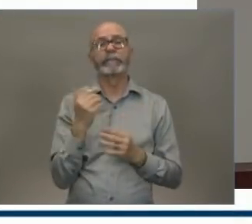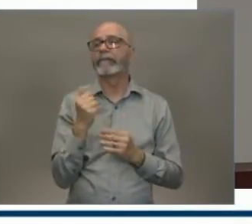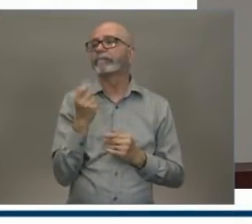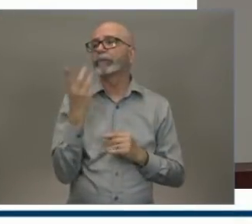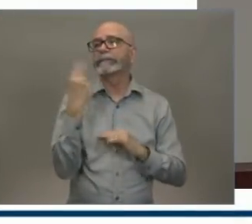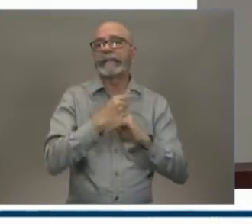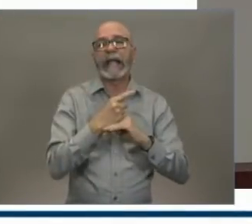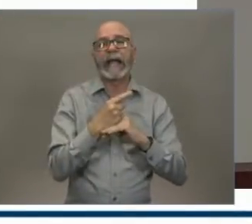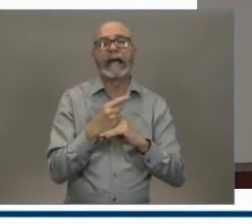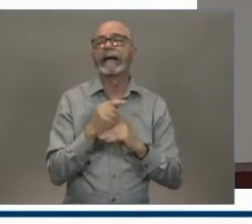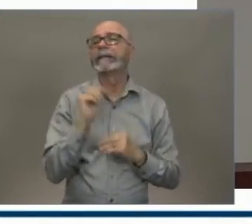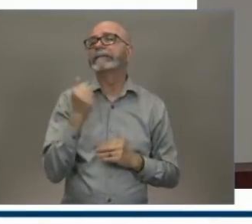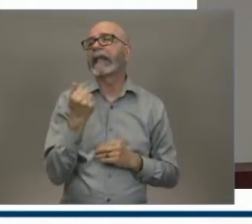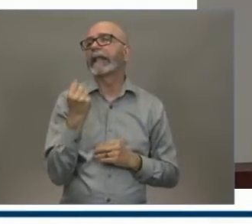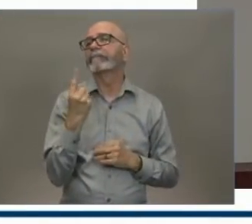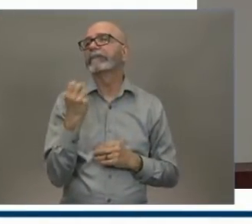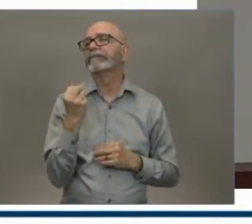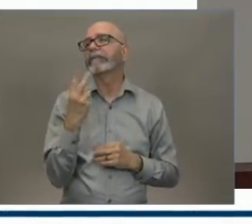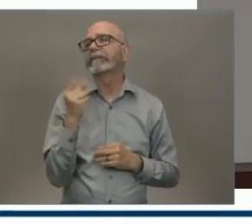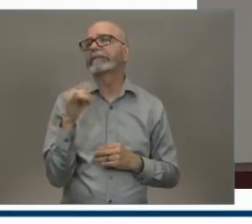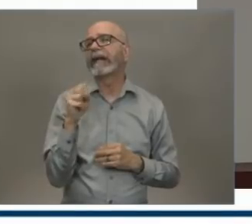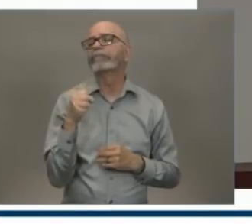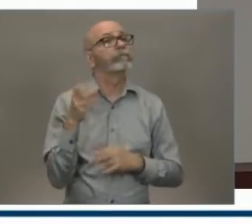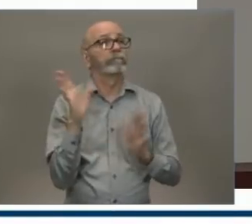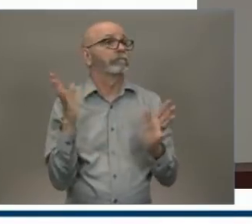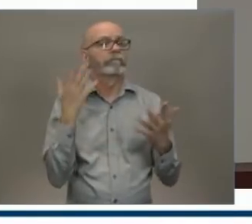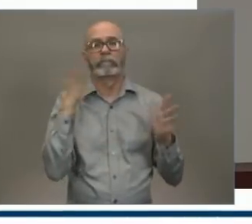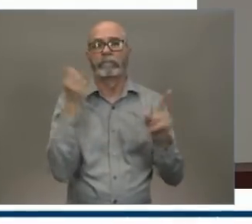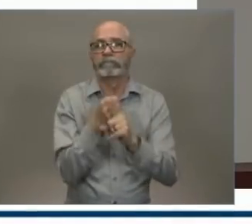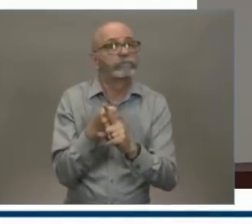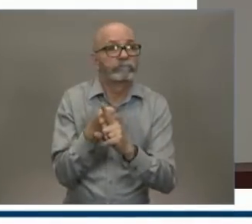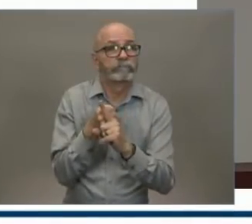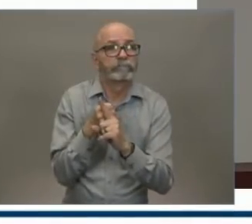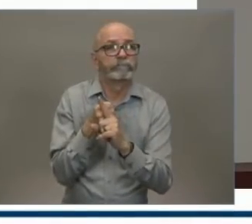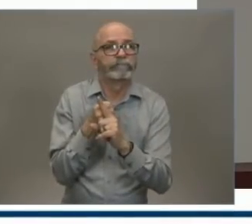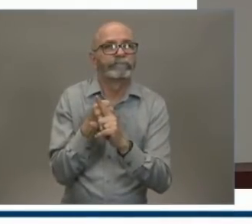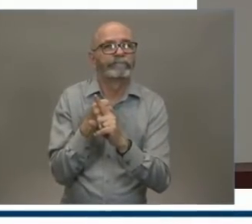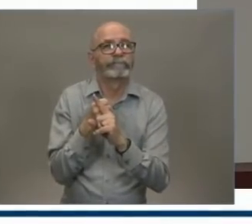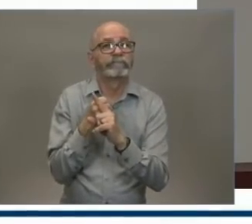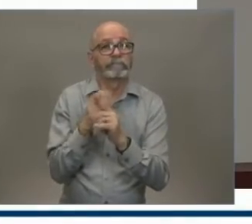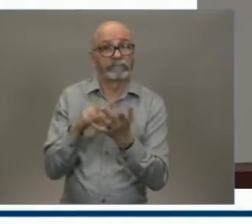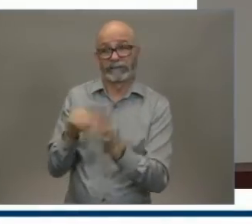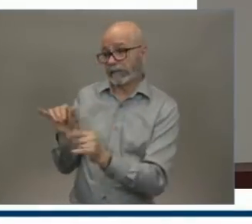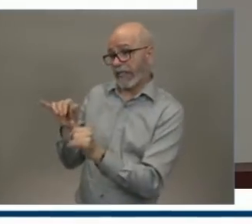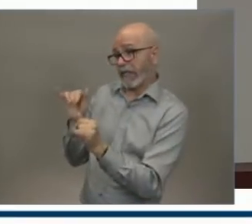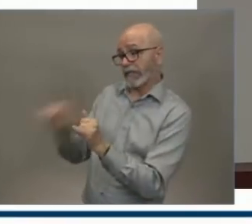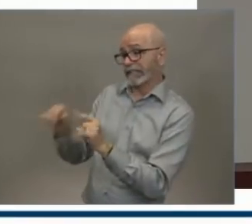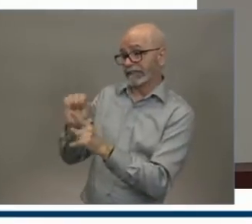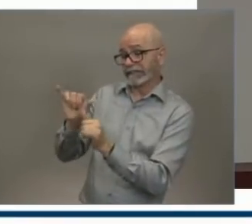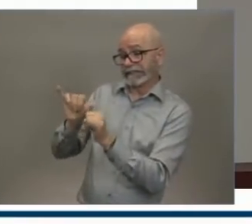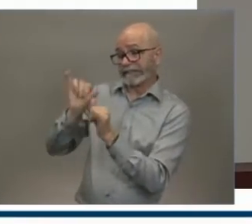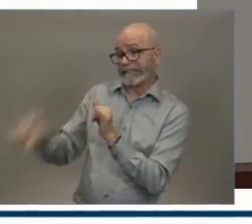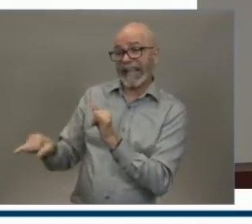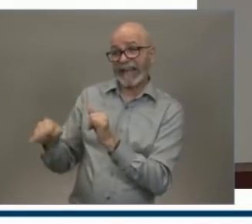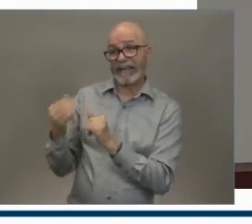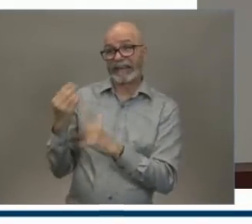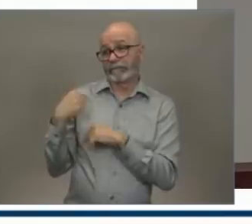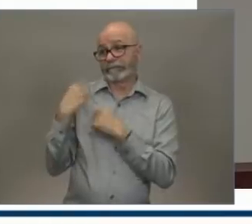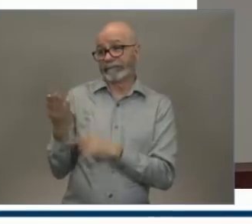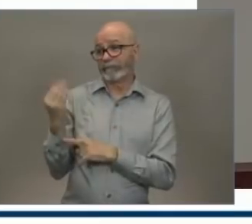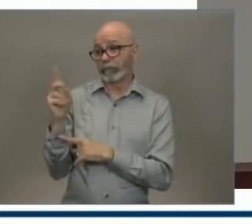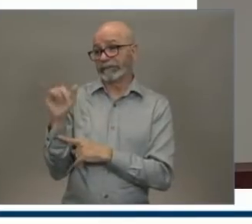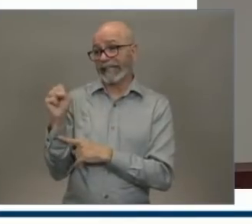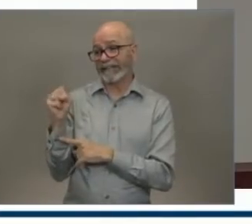It wouldn't really change our approach. We know that any one single approach is not foolproof all in